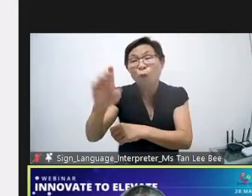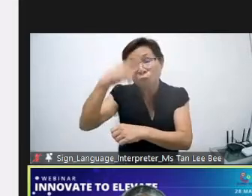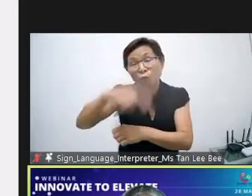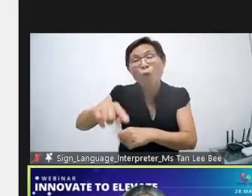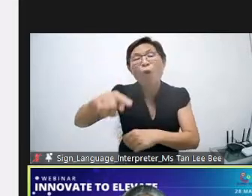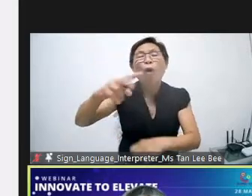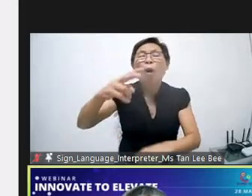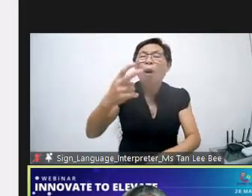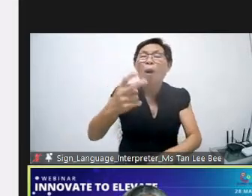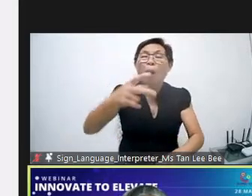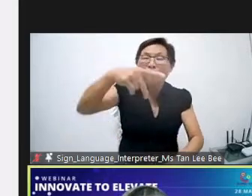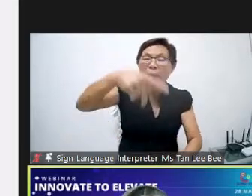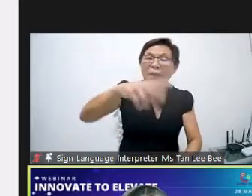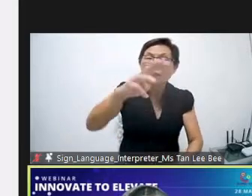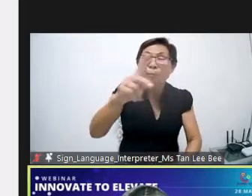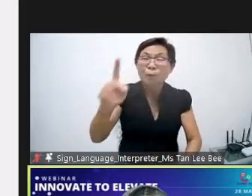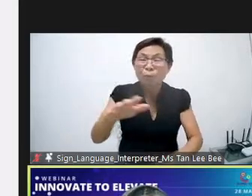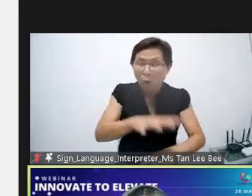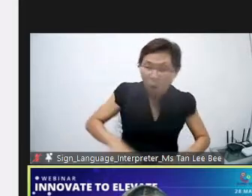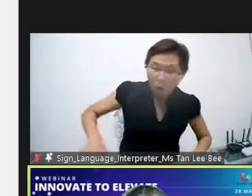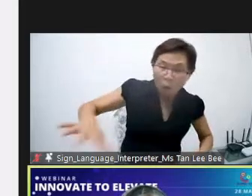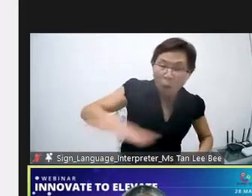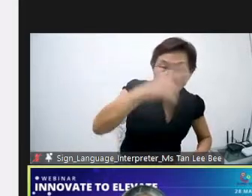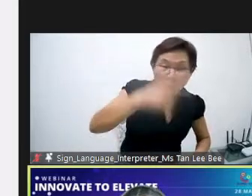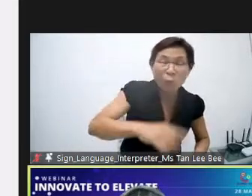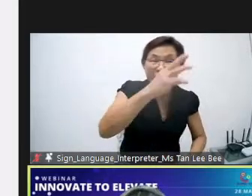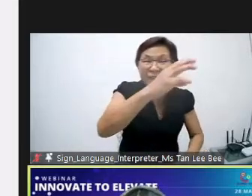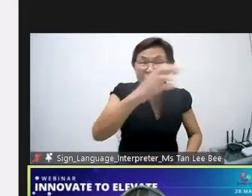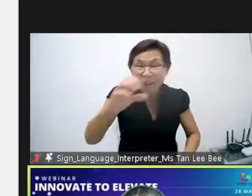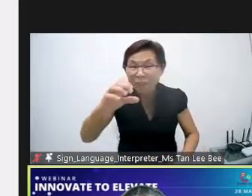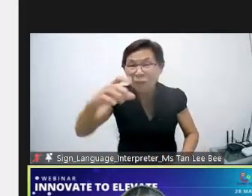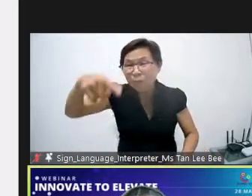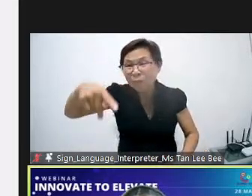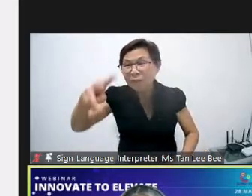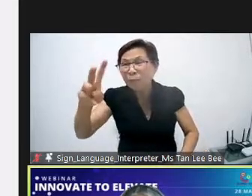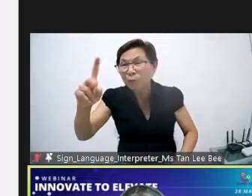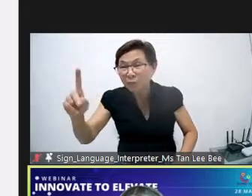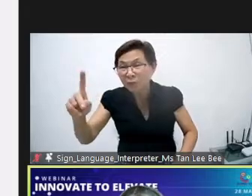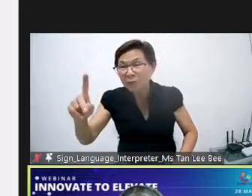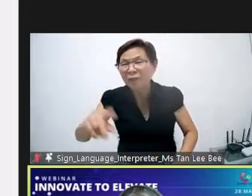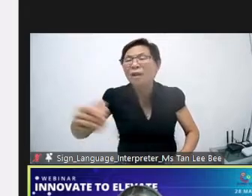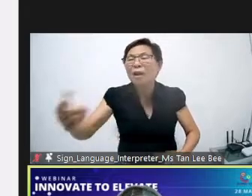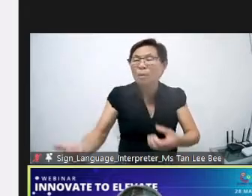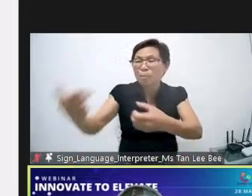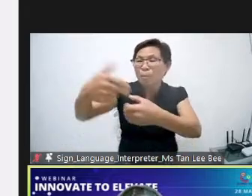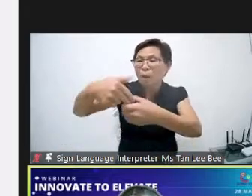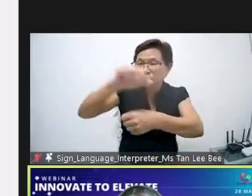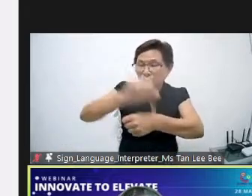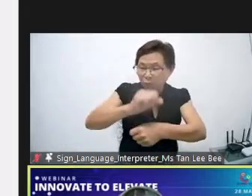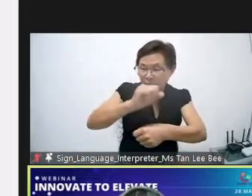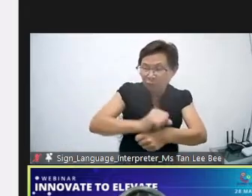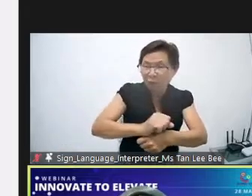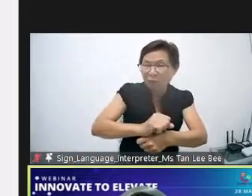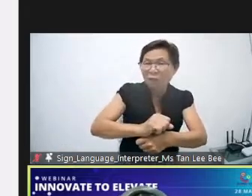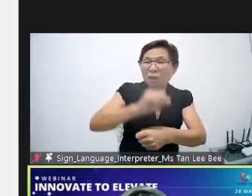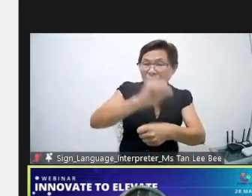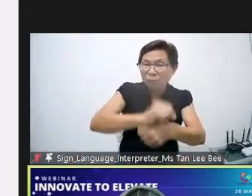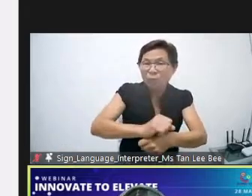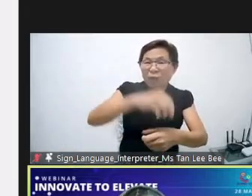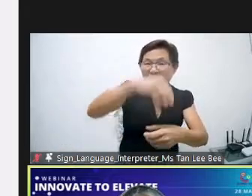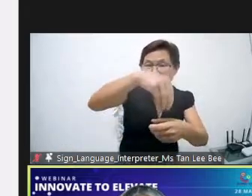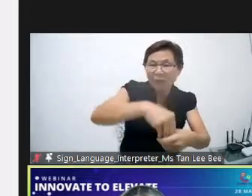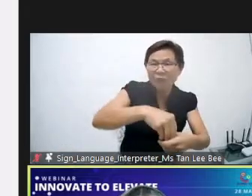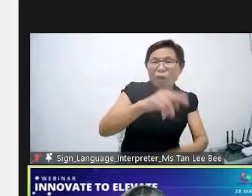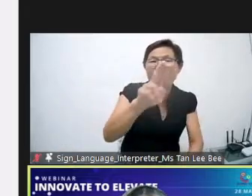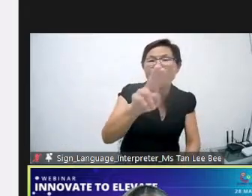this year, 600 PWDs were hired to work in digital position through Vulcan platform,